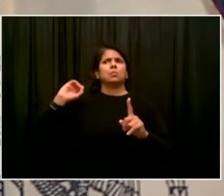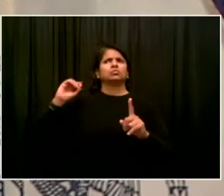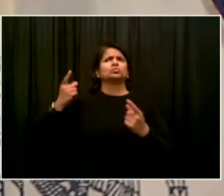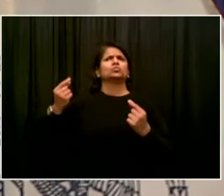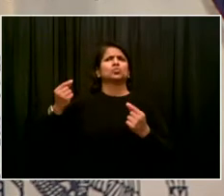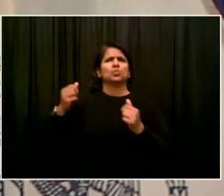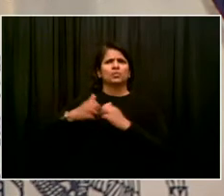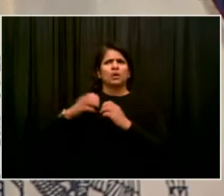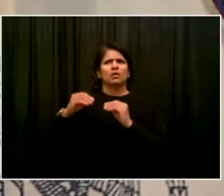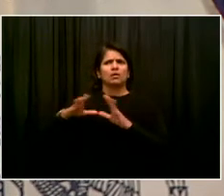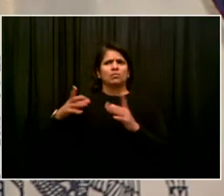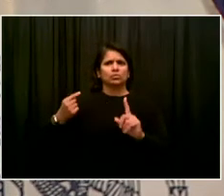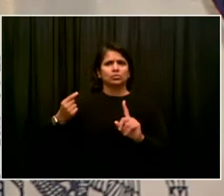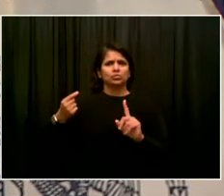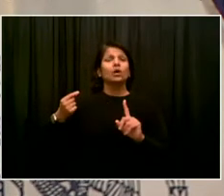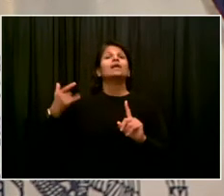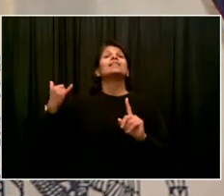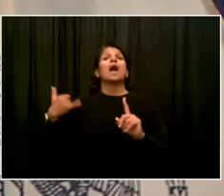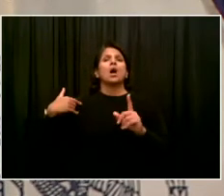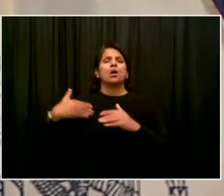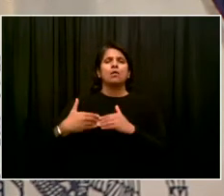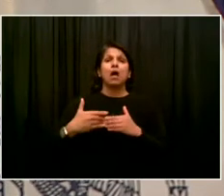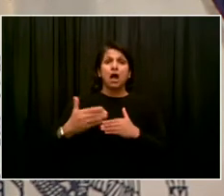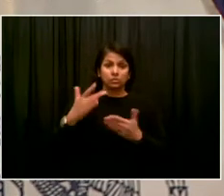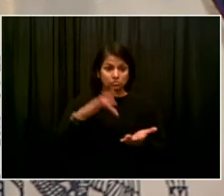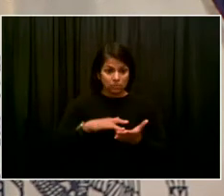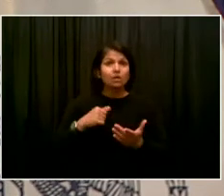And what we're finding is something that